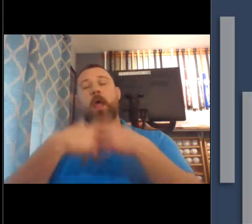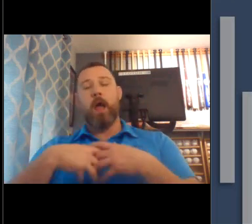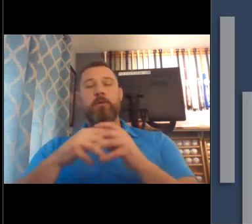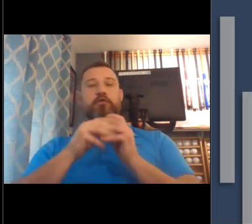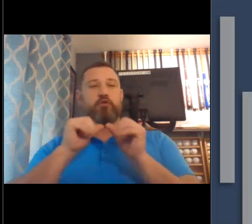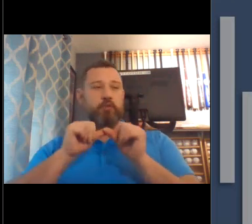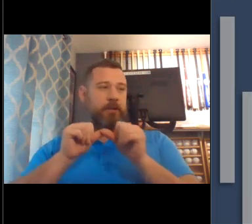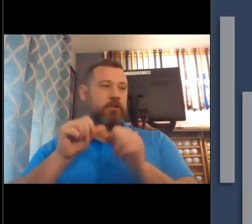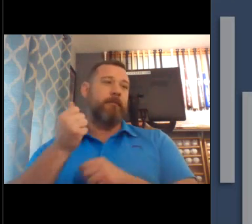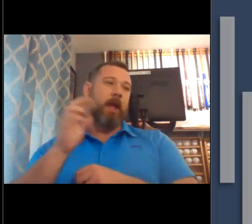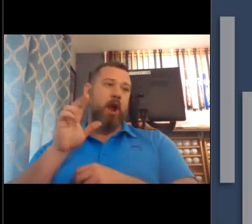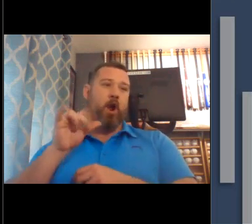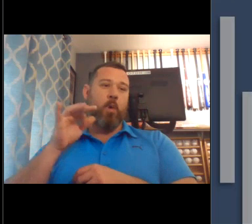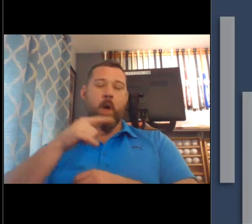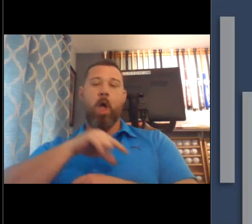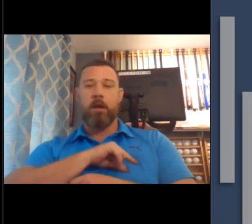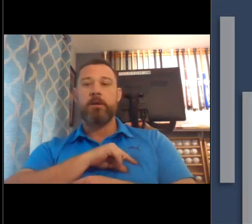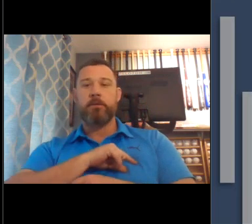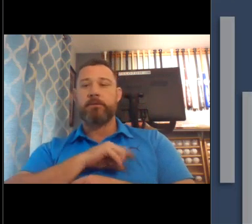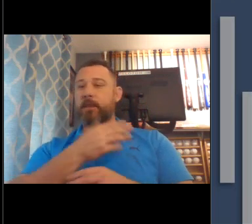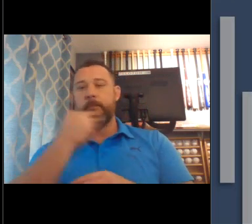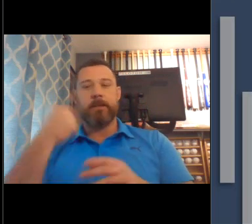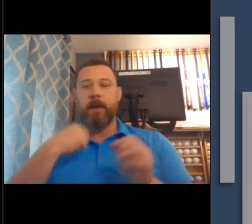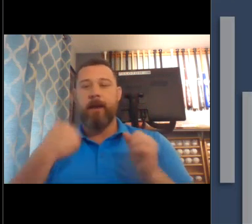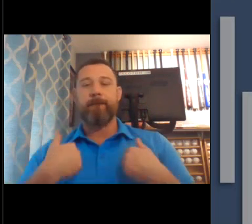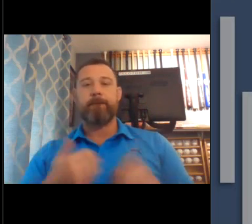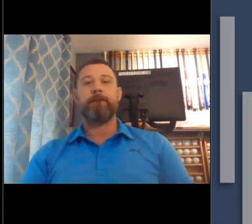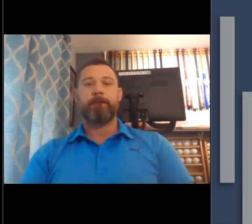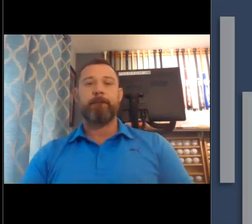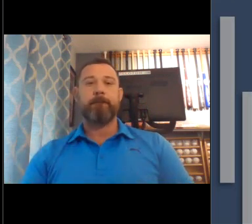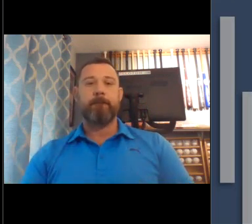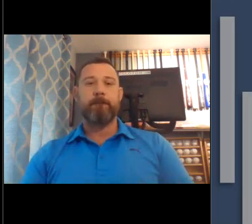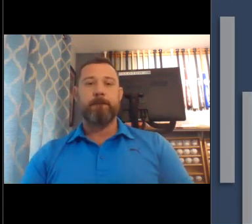goals. And so that's the best I got on it. Thank you.